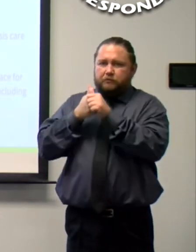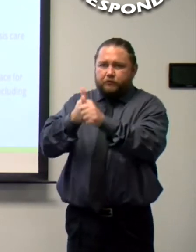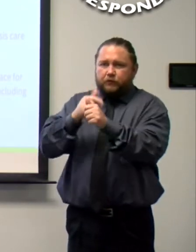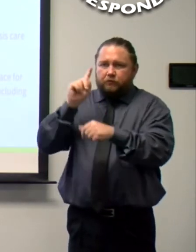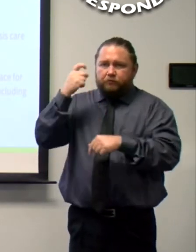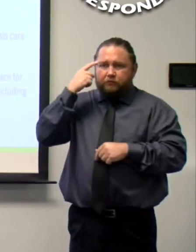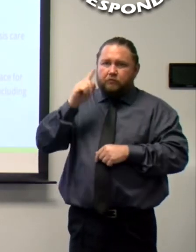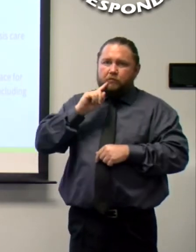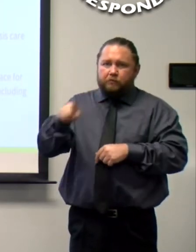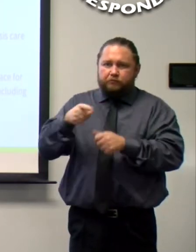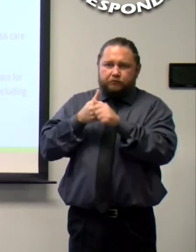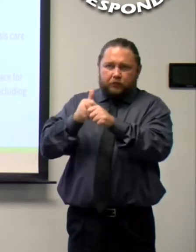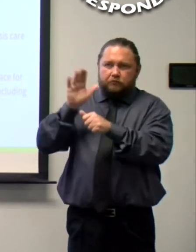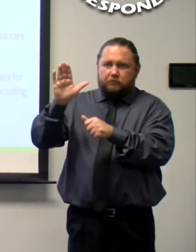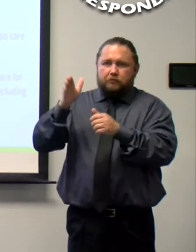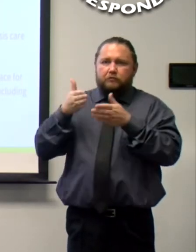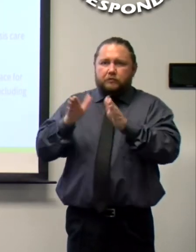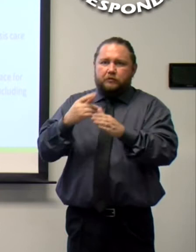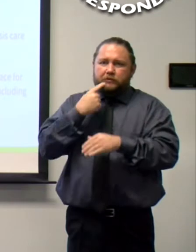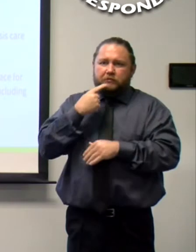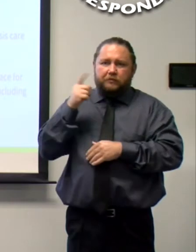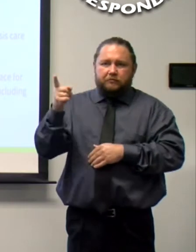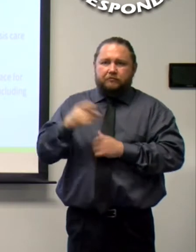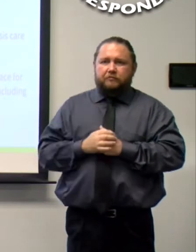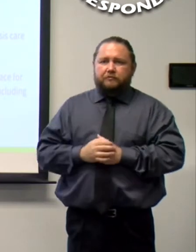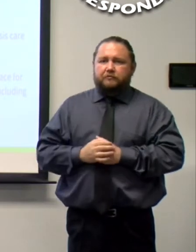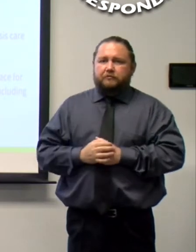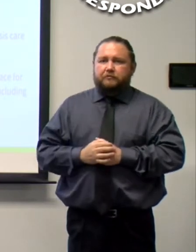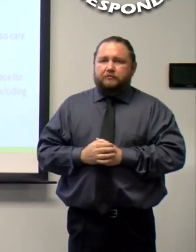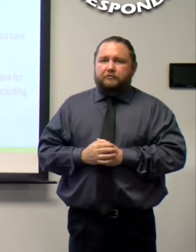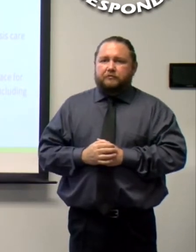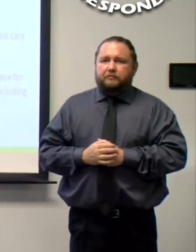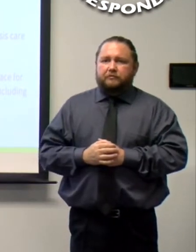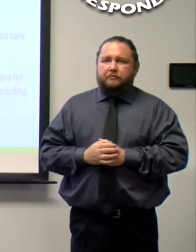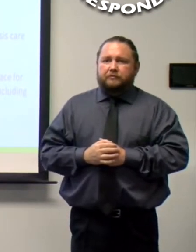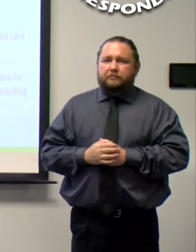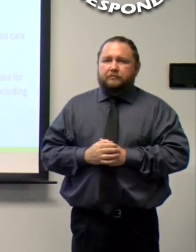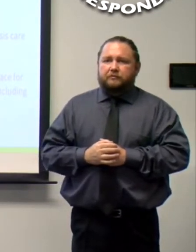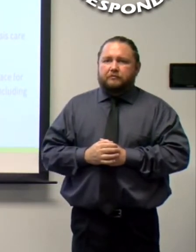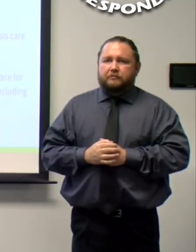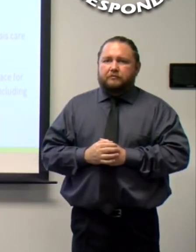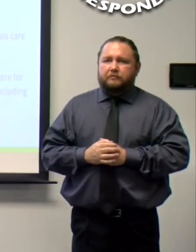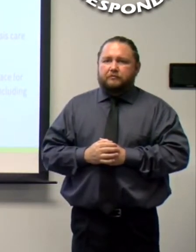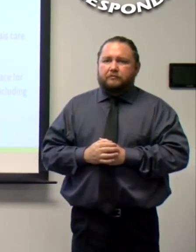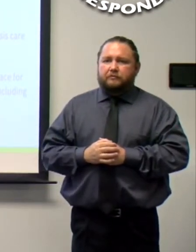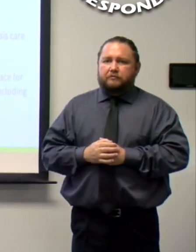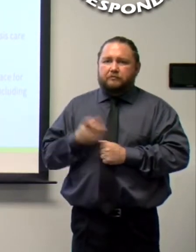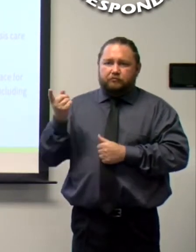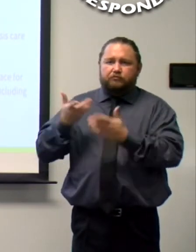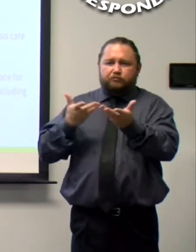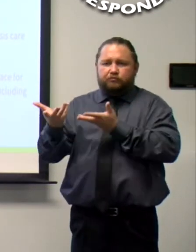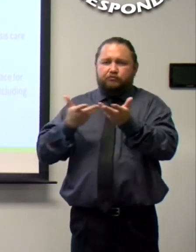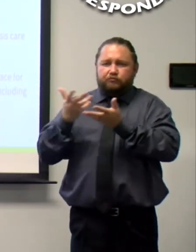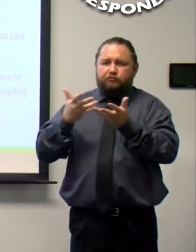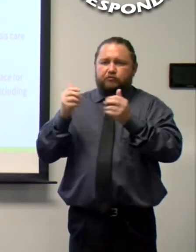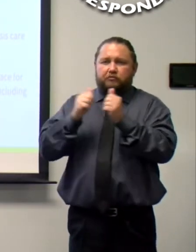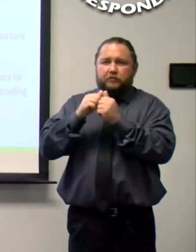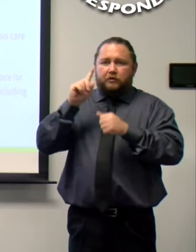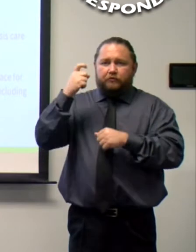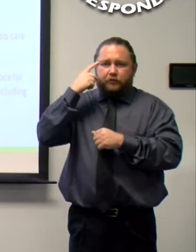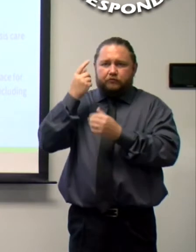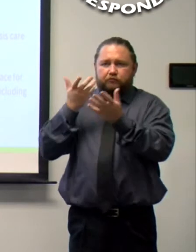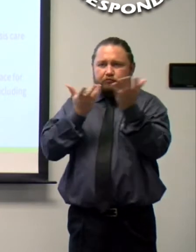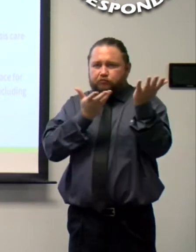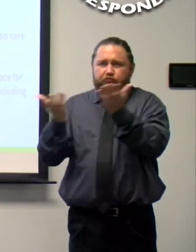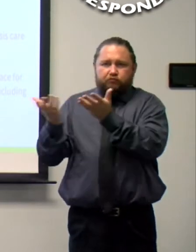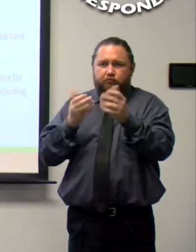that guidance and working with them to make sure that the efforts are effective in